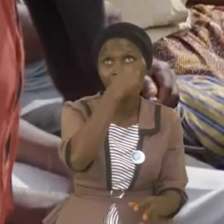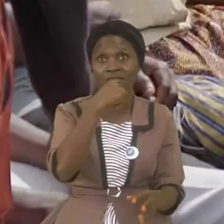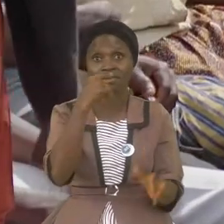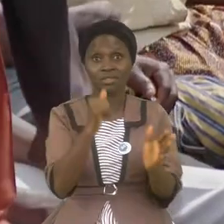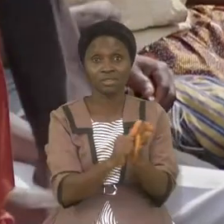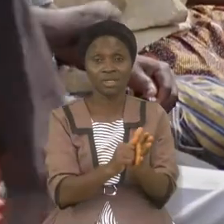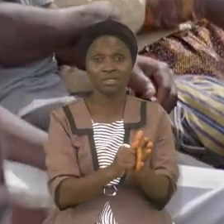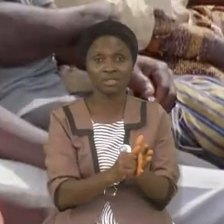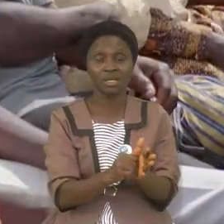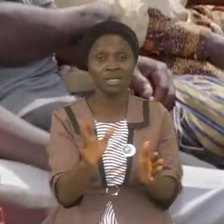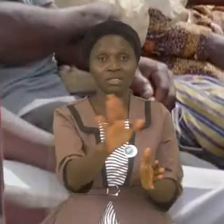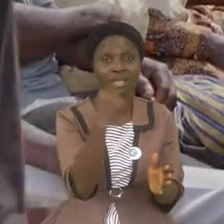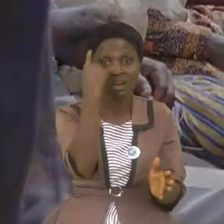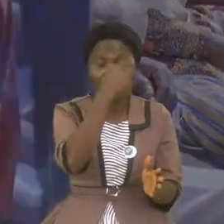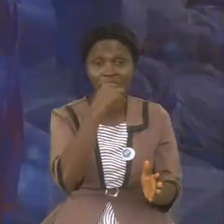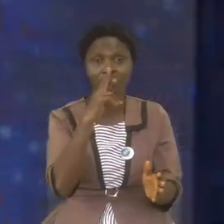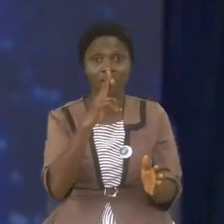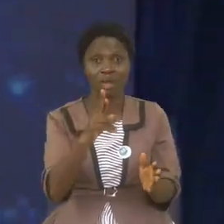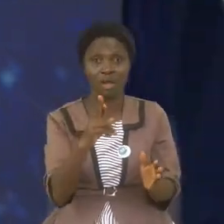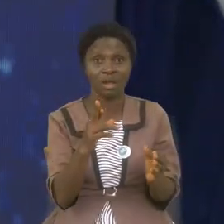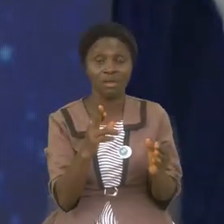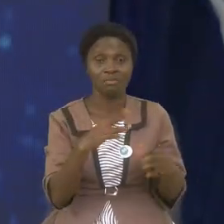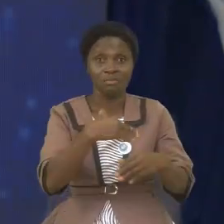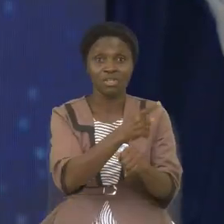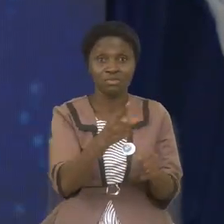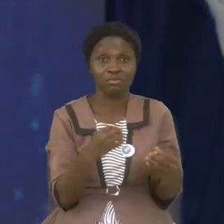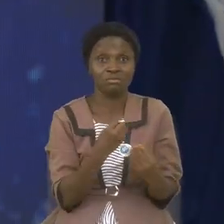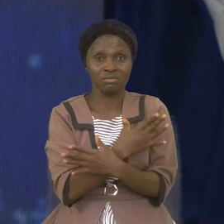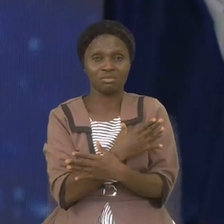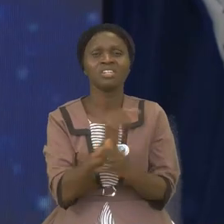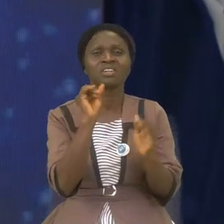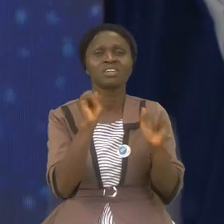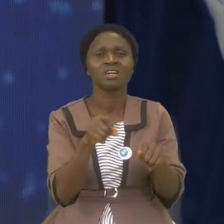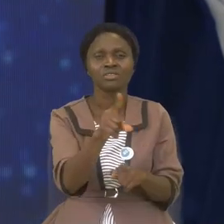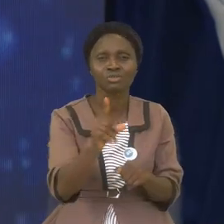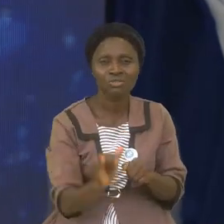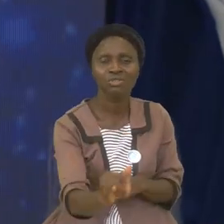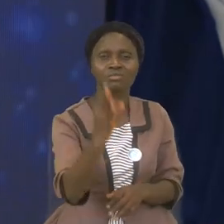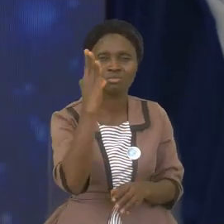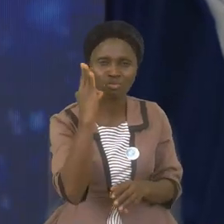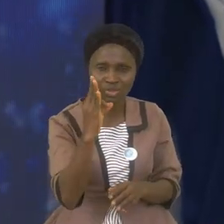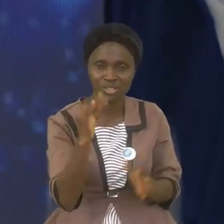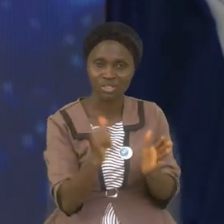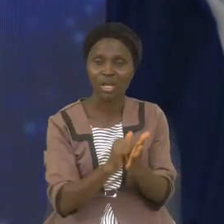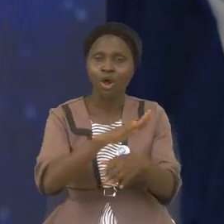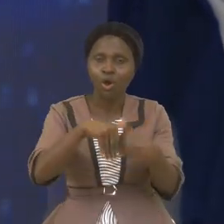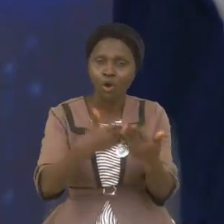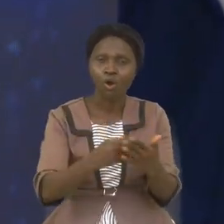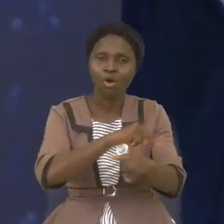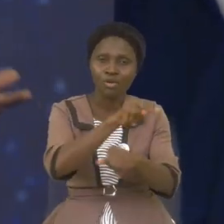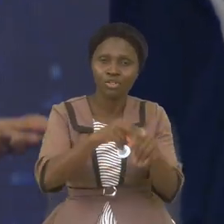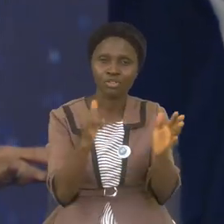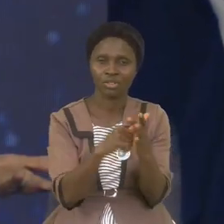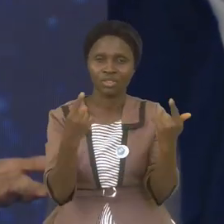say, all the nations that forget God, he will cast into hell forever and